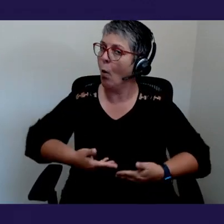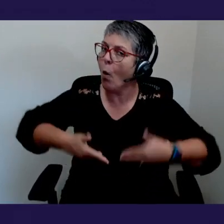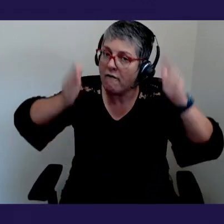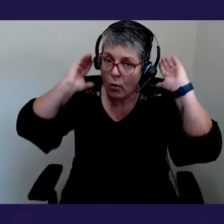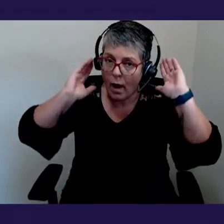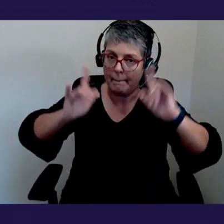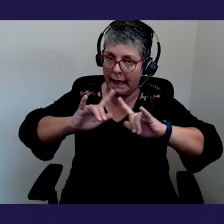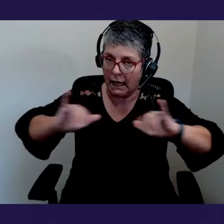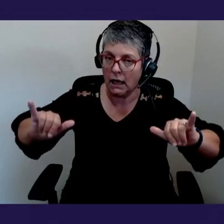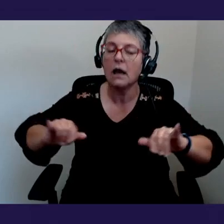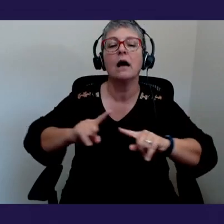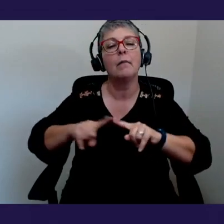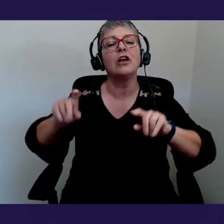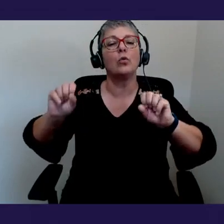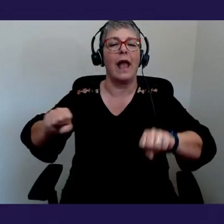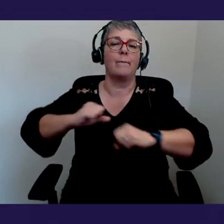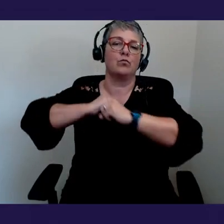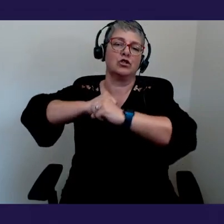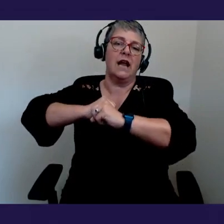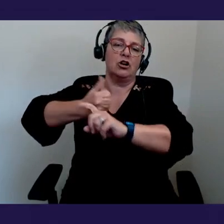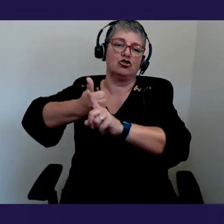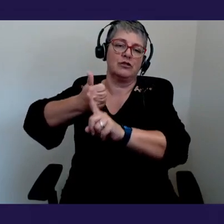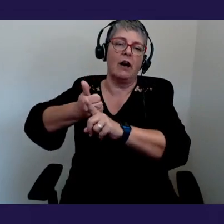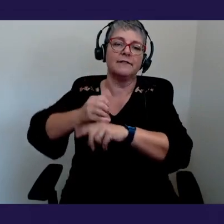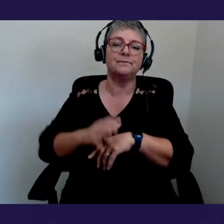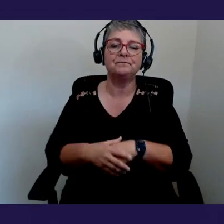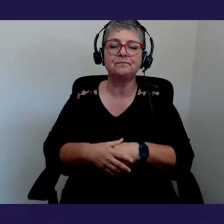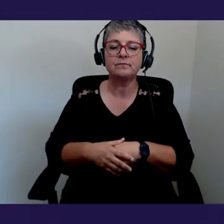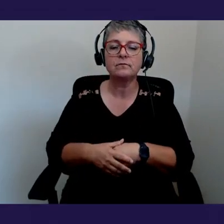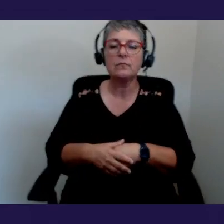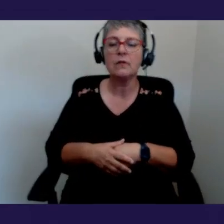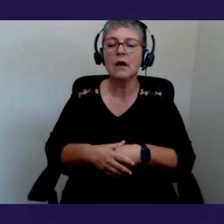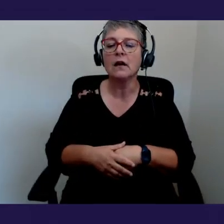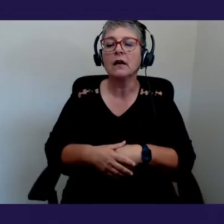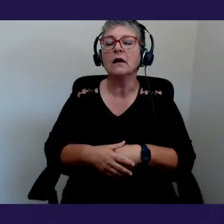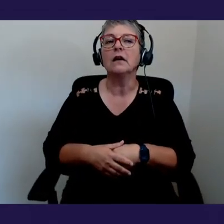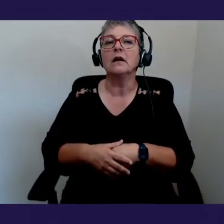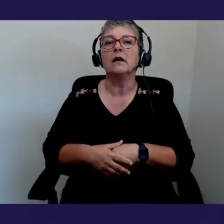ways to protect yourself. So, but speaking very practically,